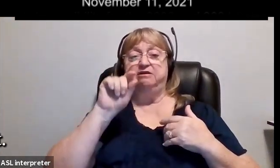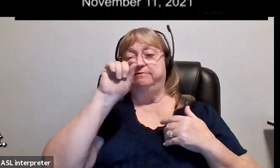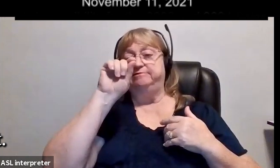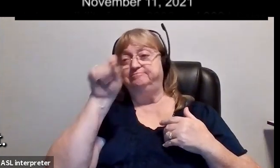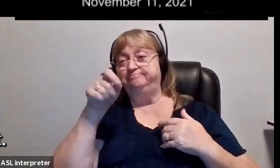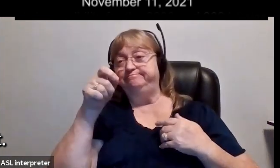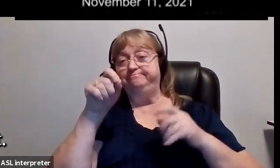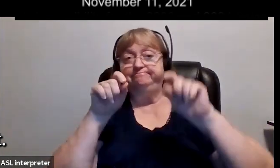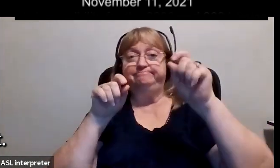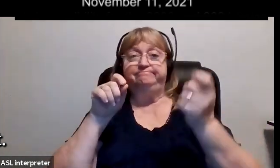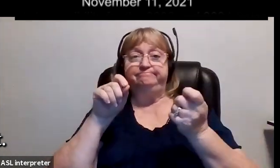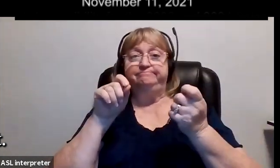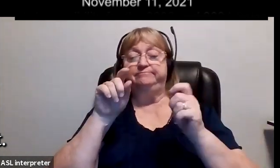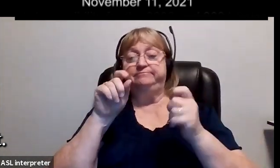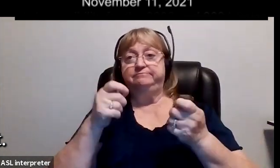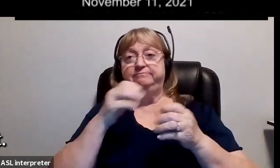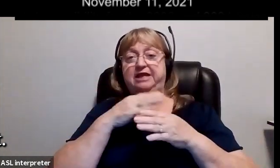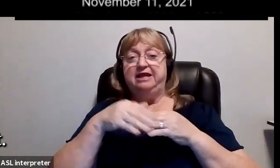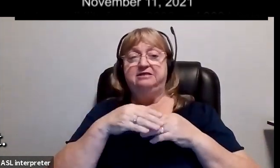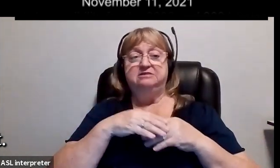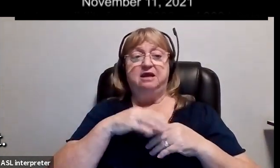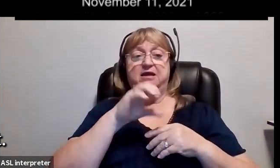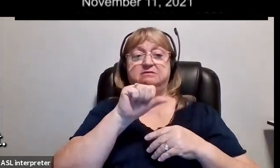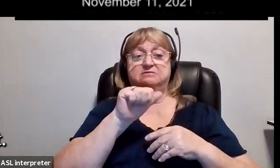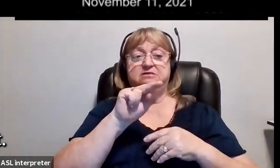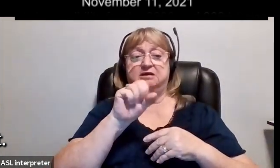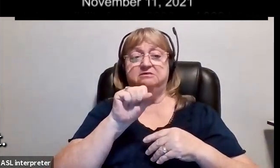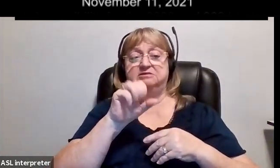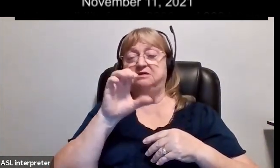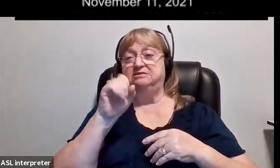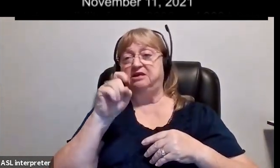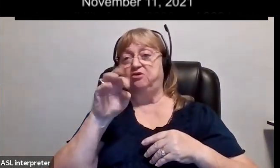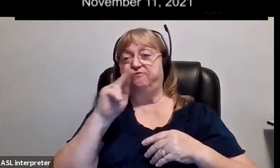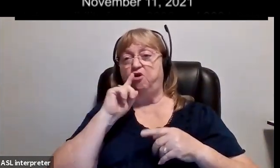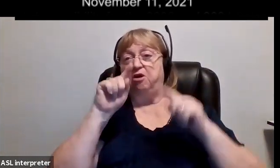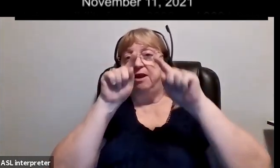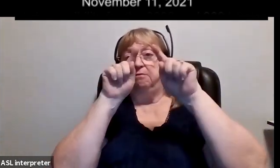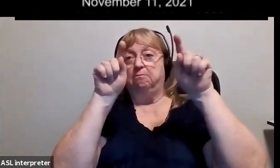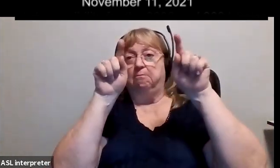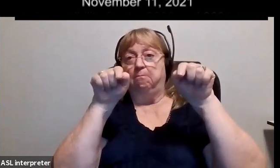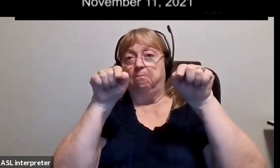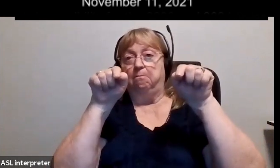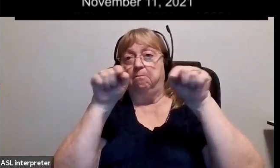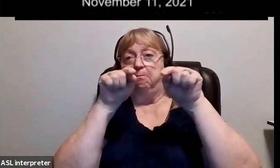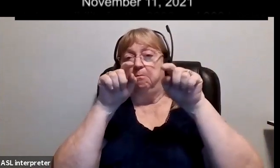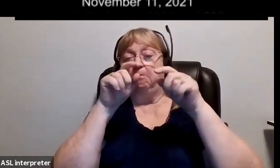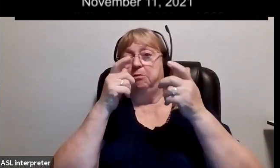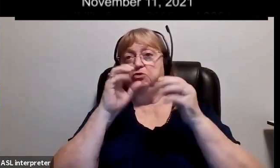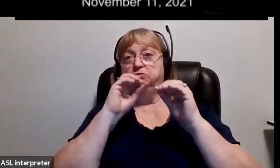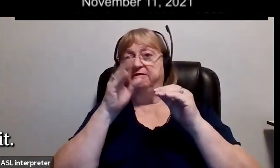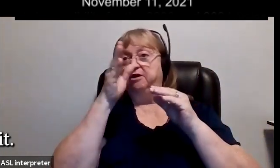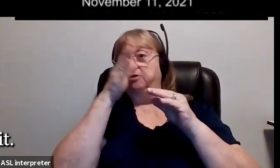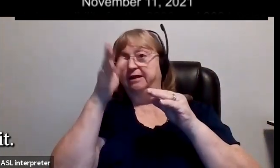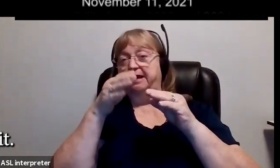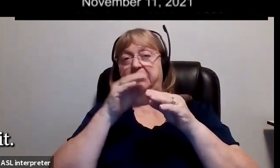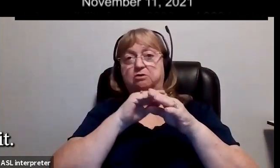terminators on the letters. And sans serif they're blocky. There's nothing at the end, at the top of the T, at the